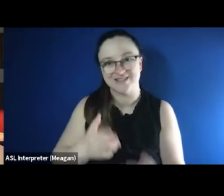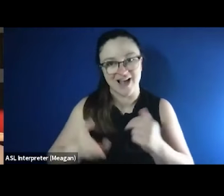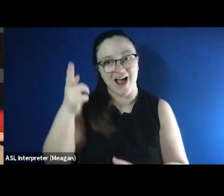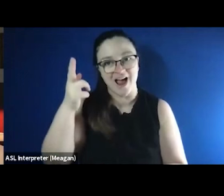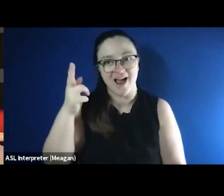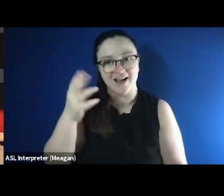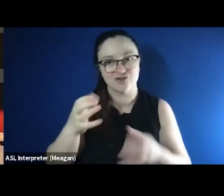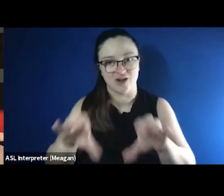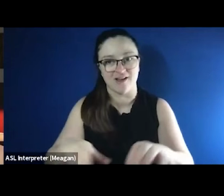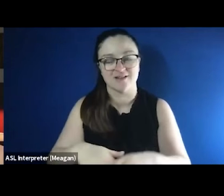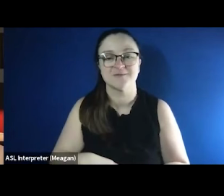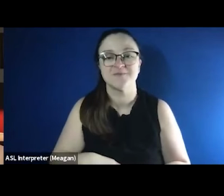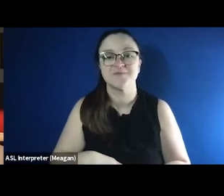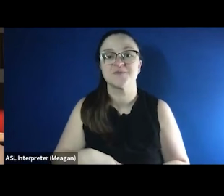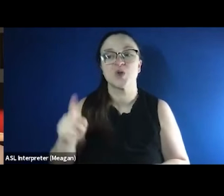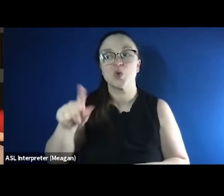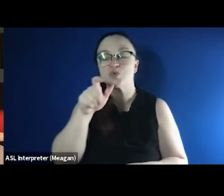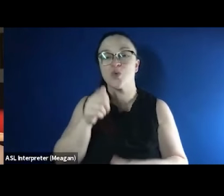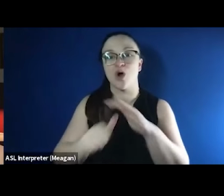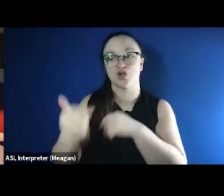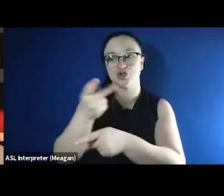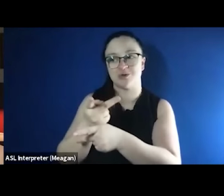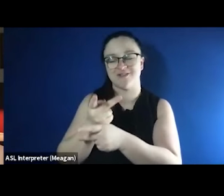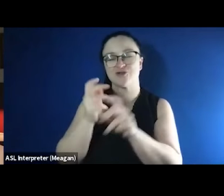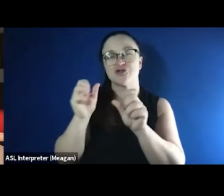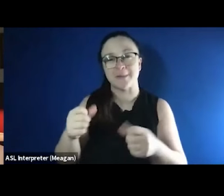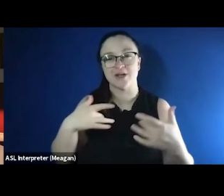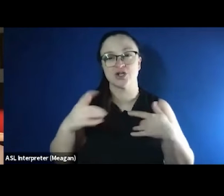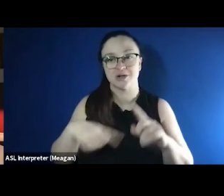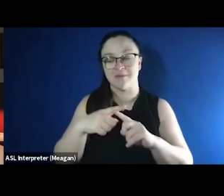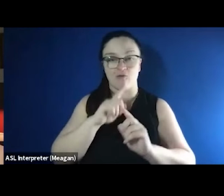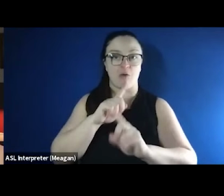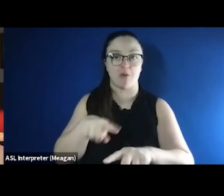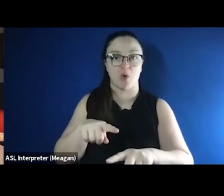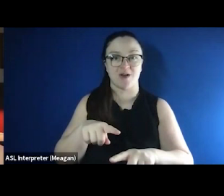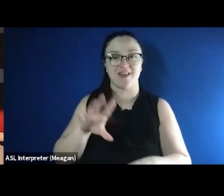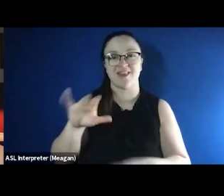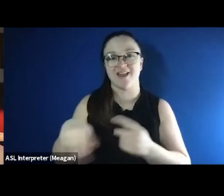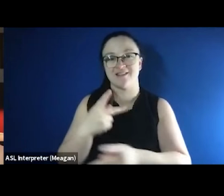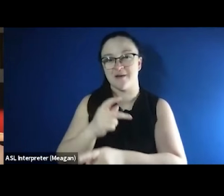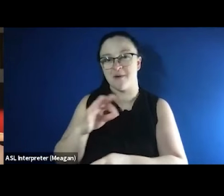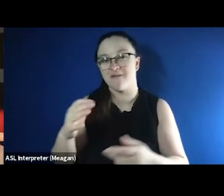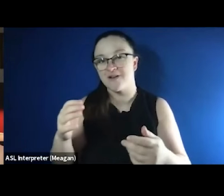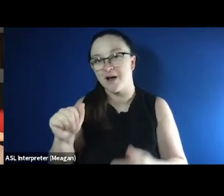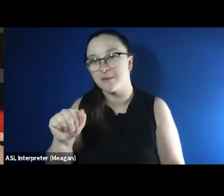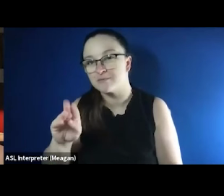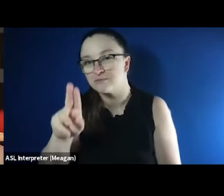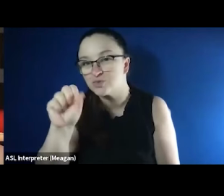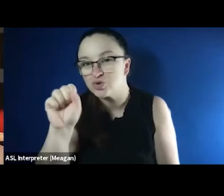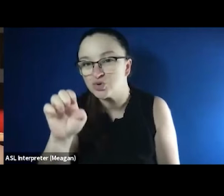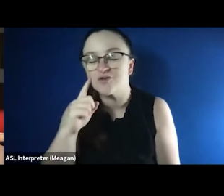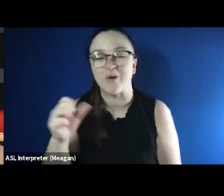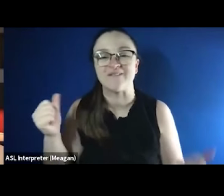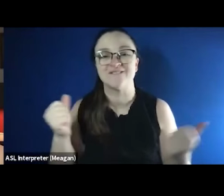currently under supervision may be particularly concerned about reporting this type of abuse or other types of abuse for fear